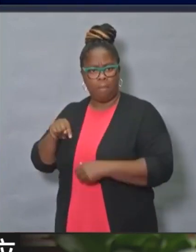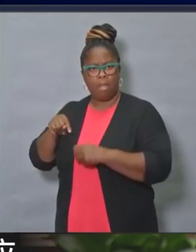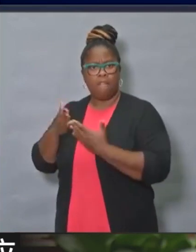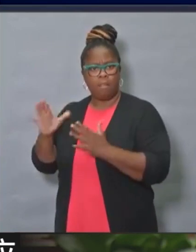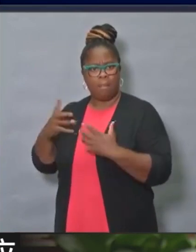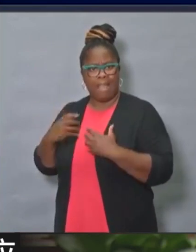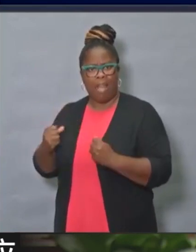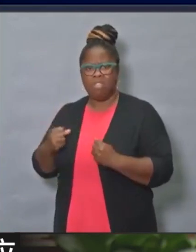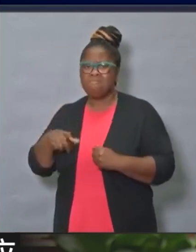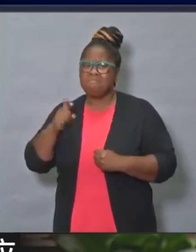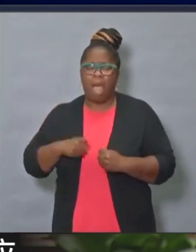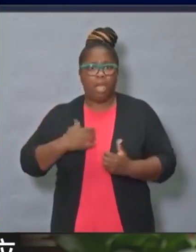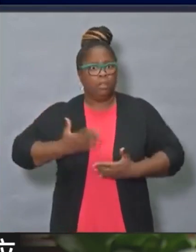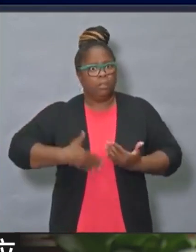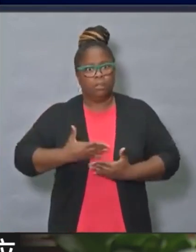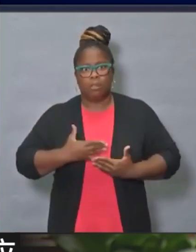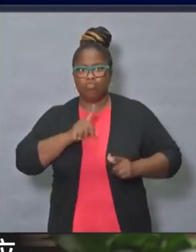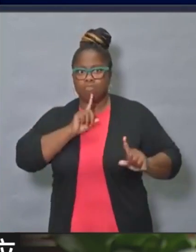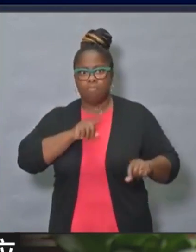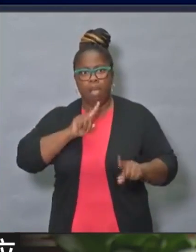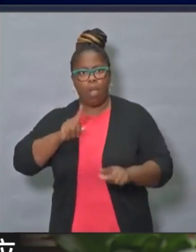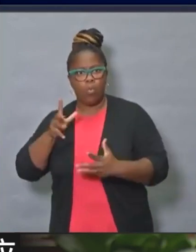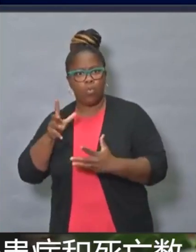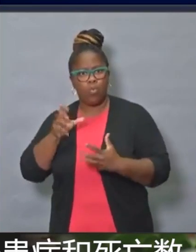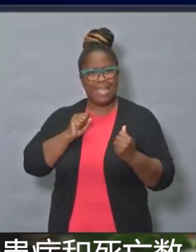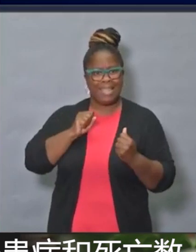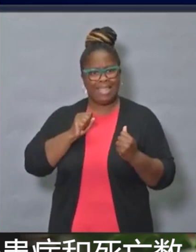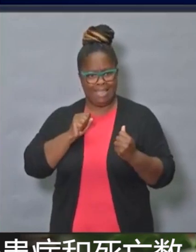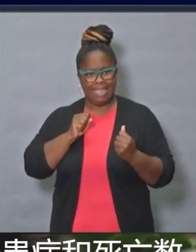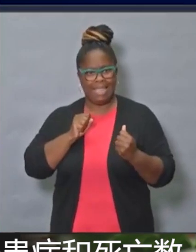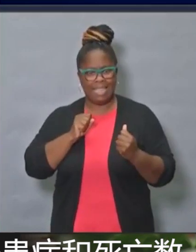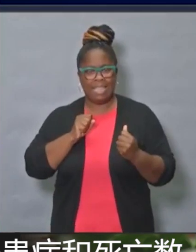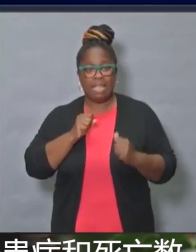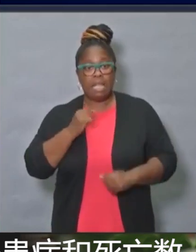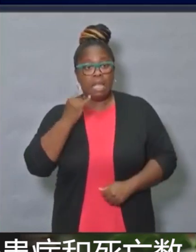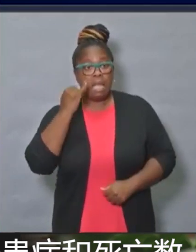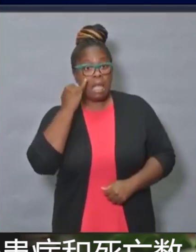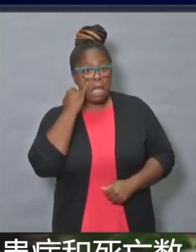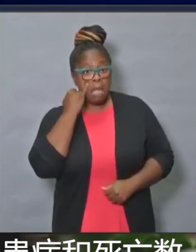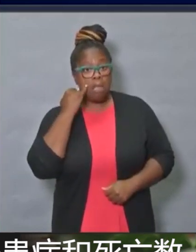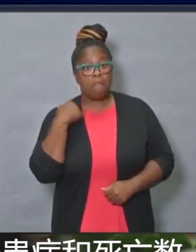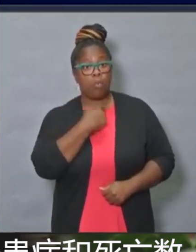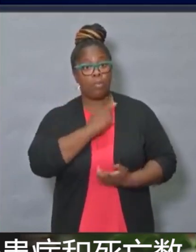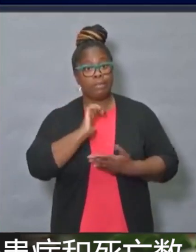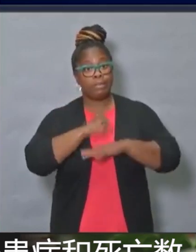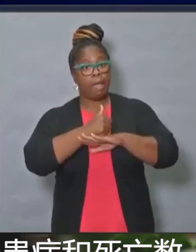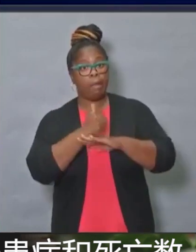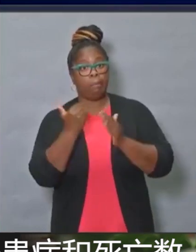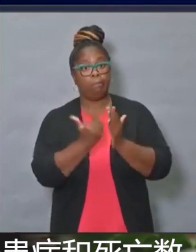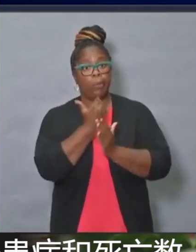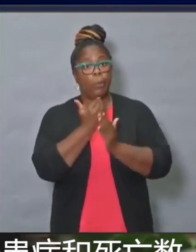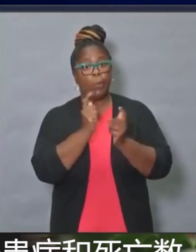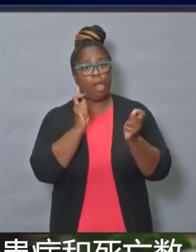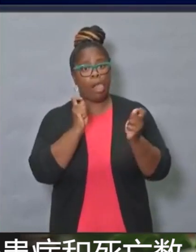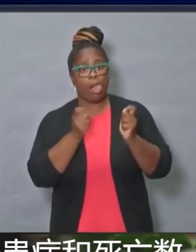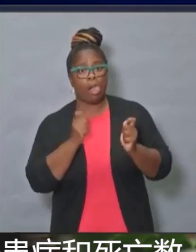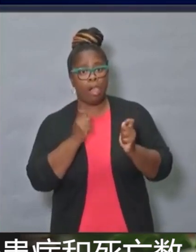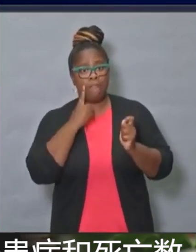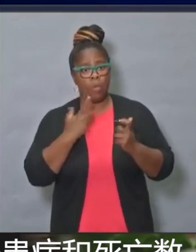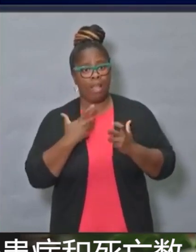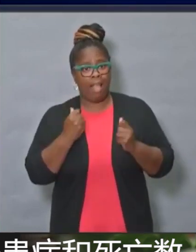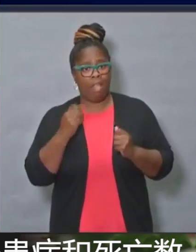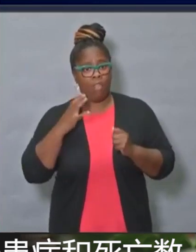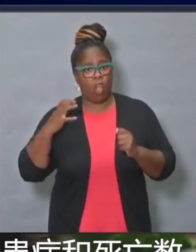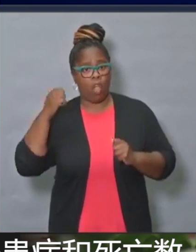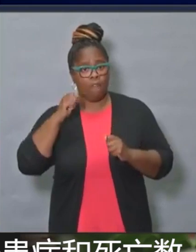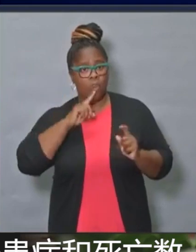quickly as our situation has evolved. Any modifications in the health officer orders are always done in the name